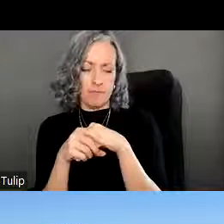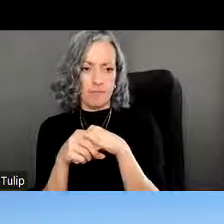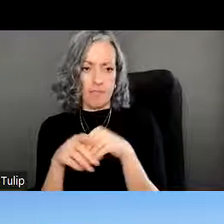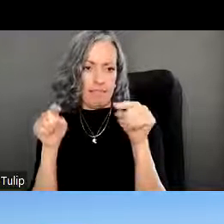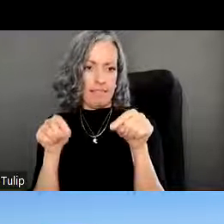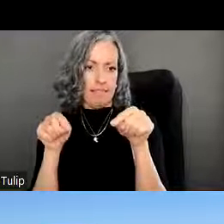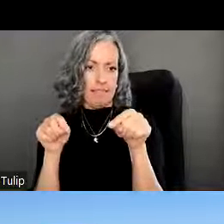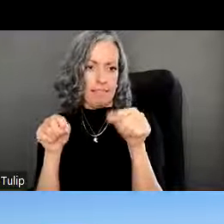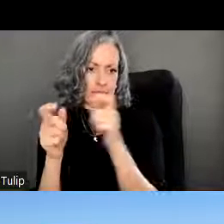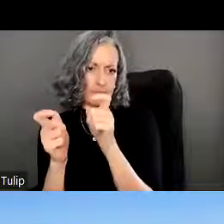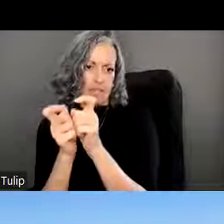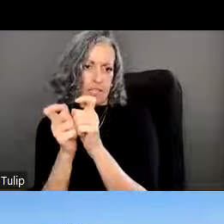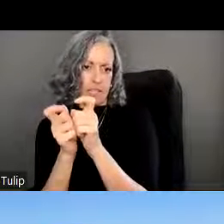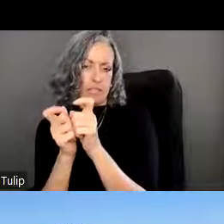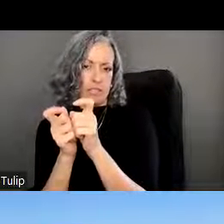this particular